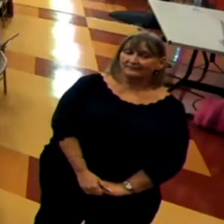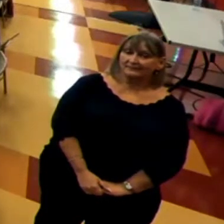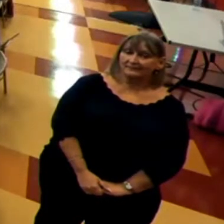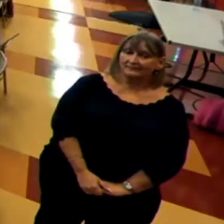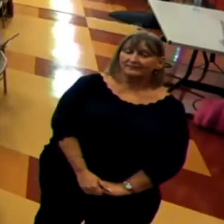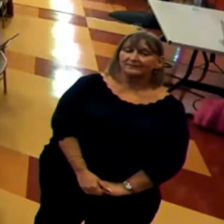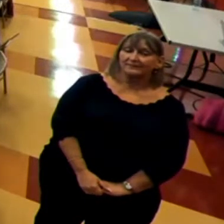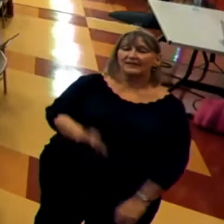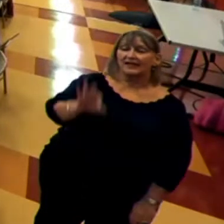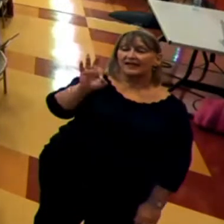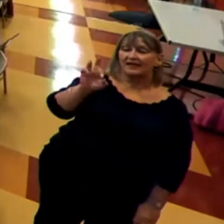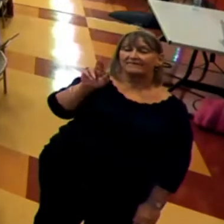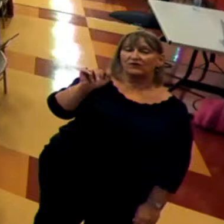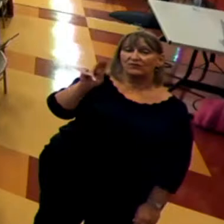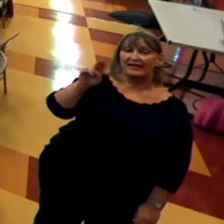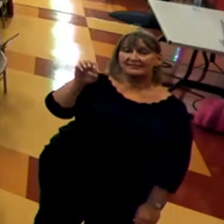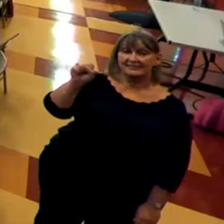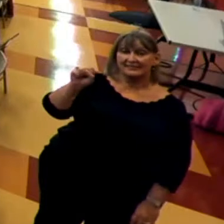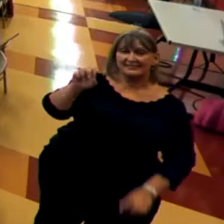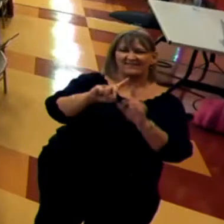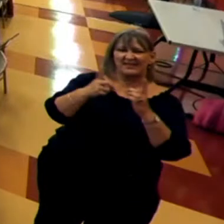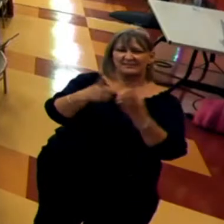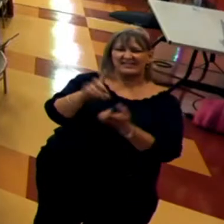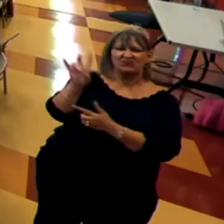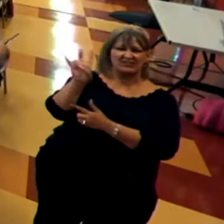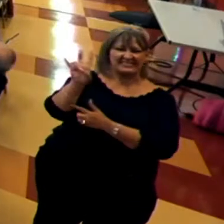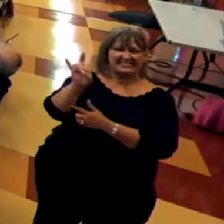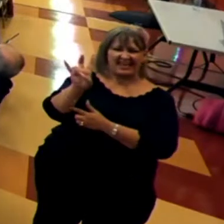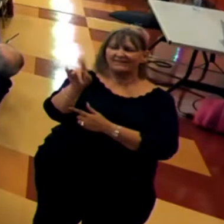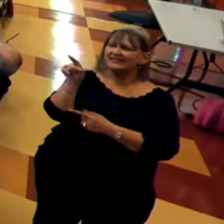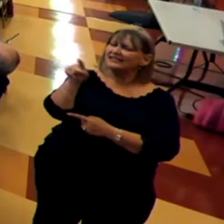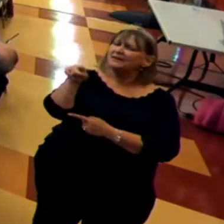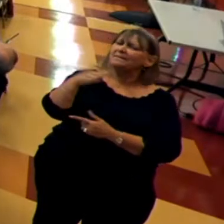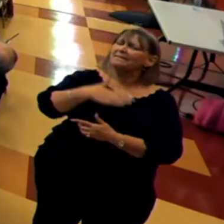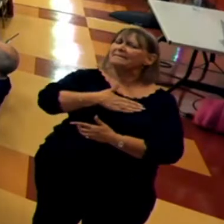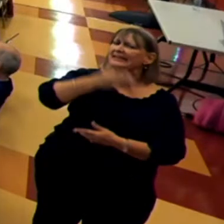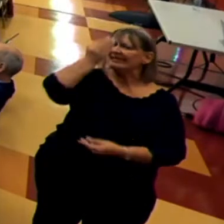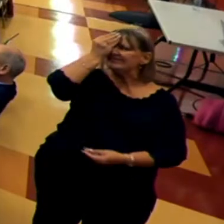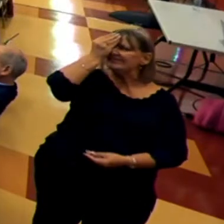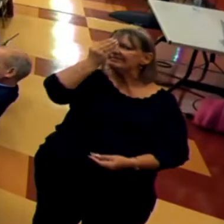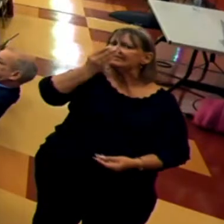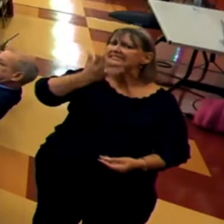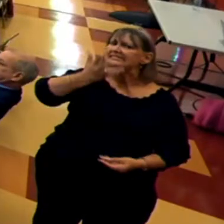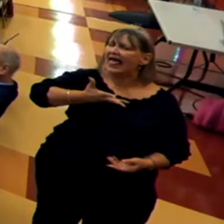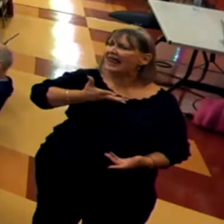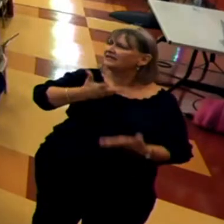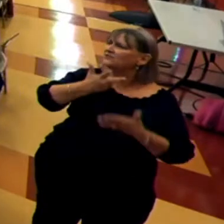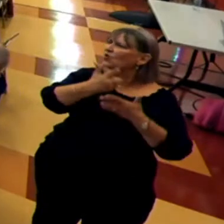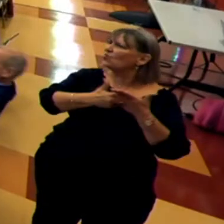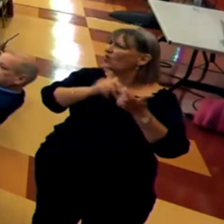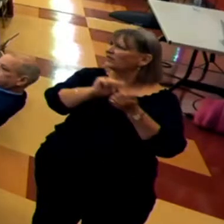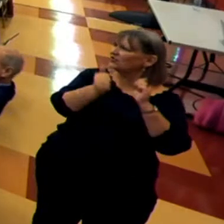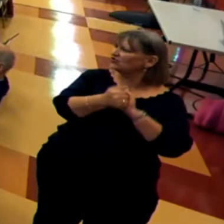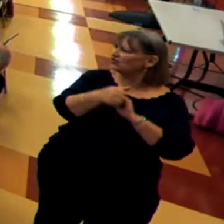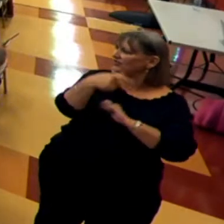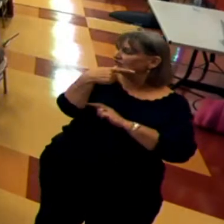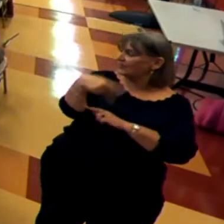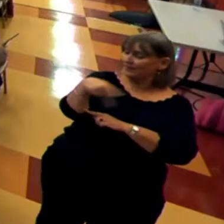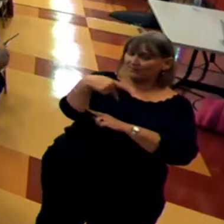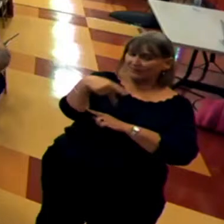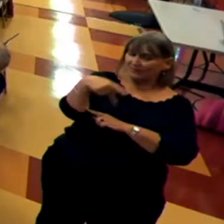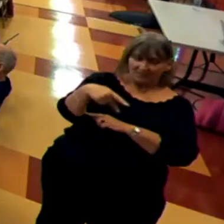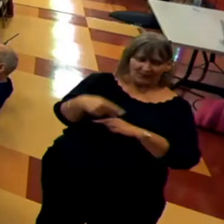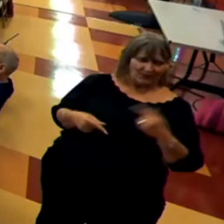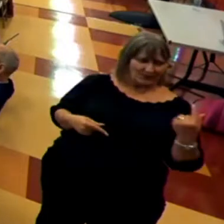This is Francis, District 7. Could we just have somebody tell us what those, which is the change, the purple, the green